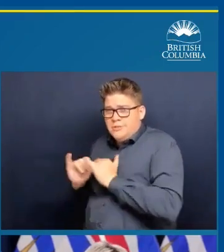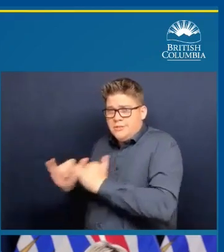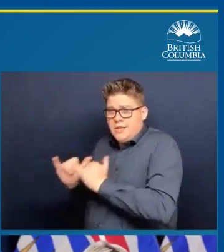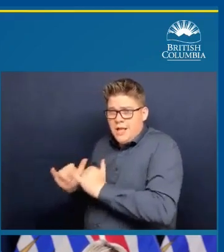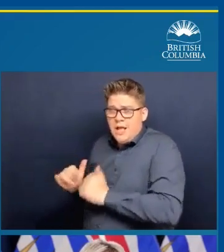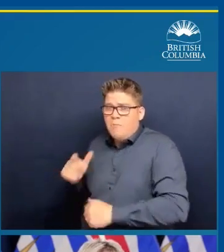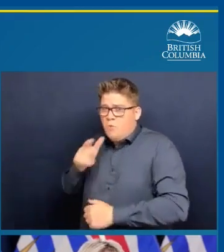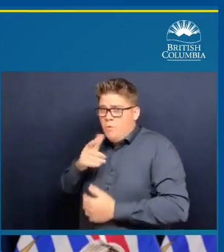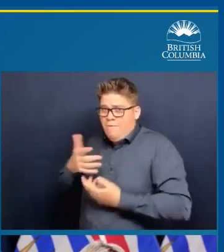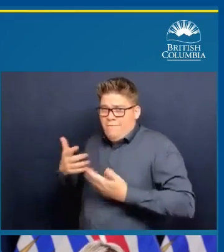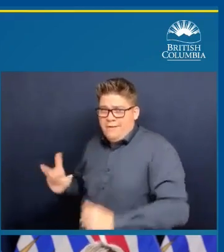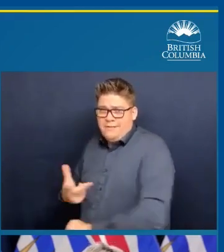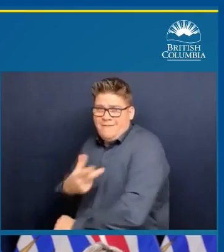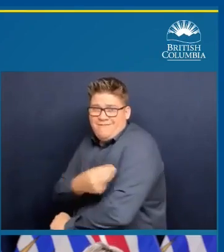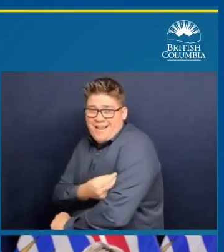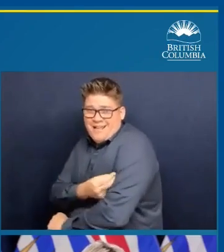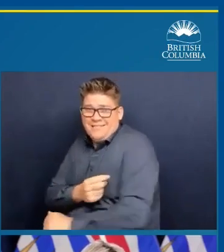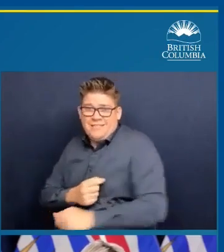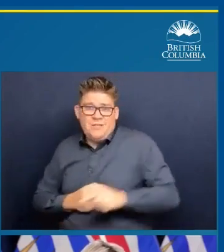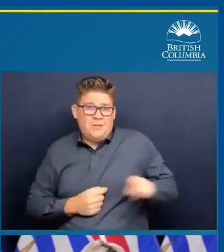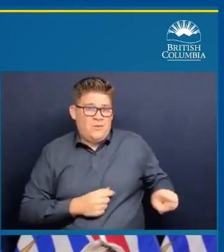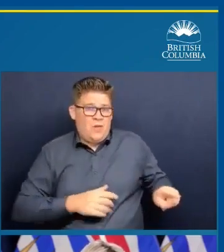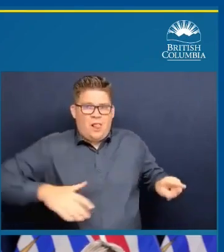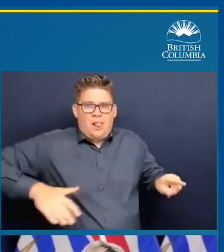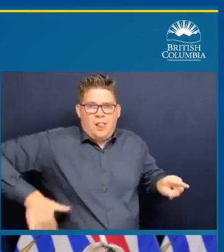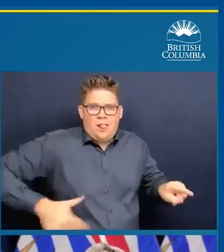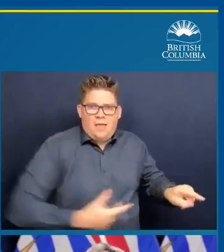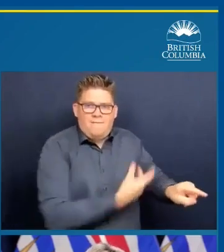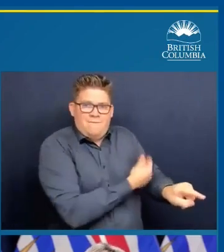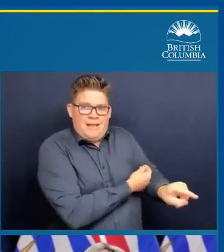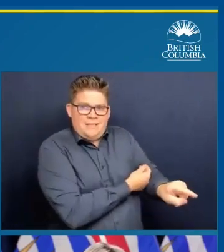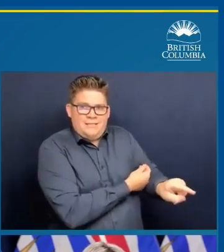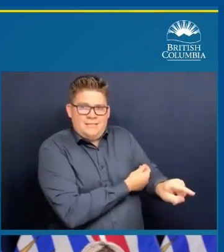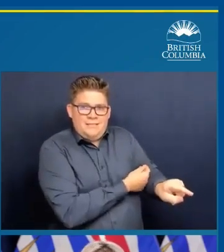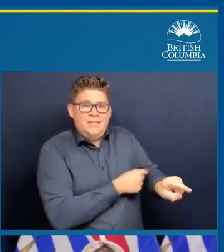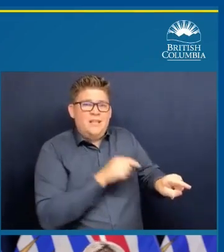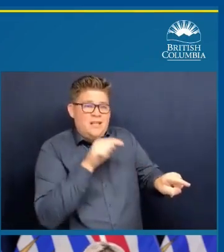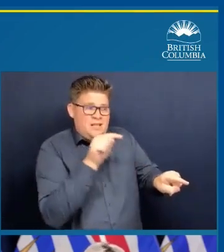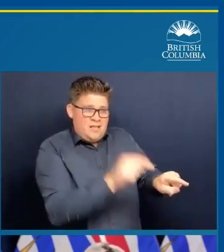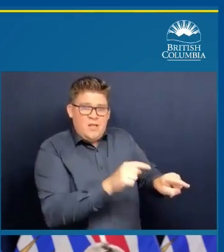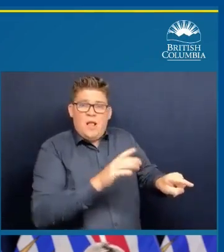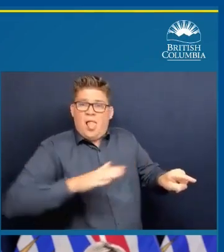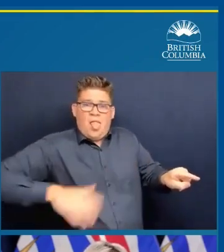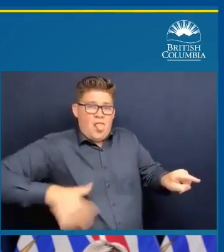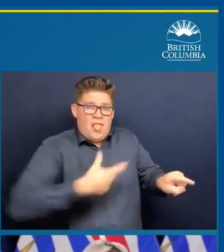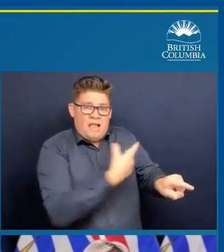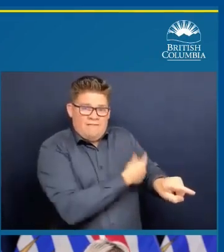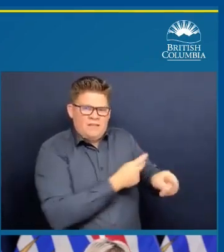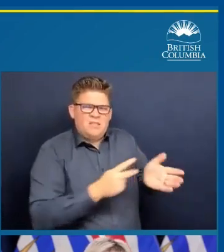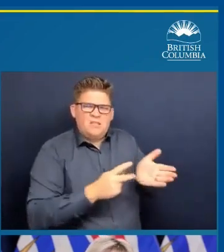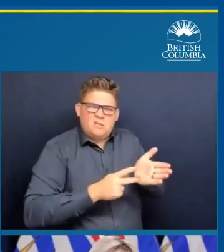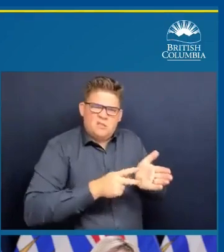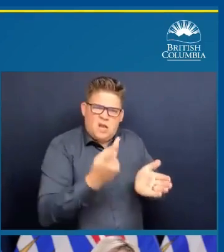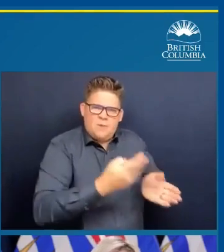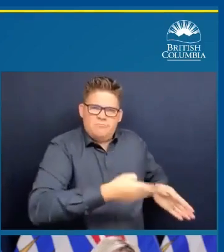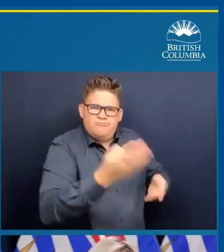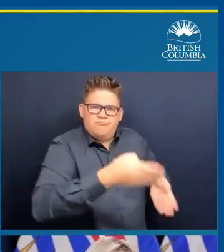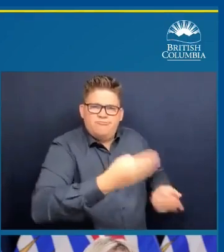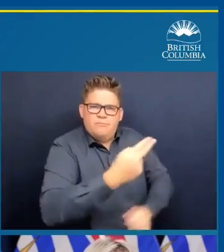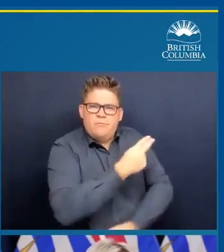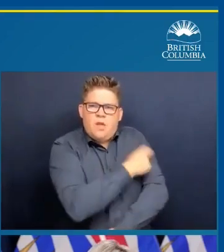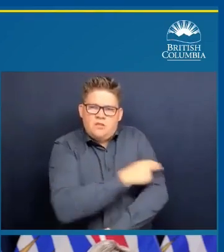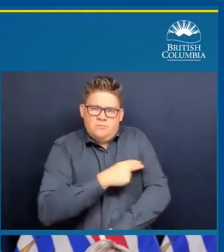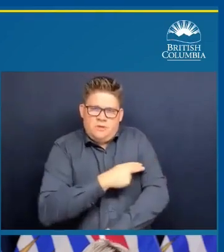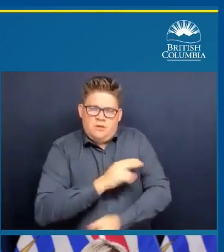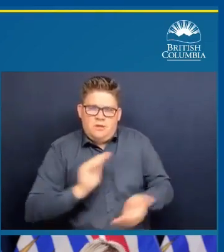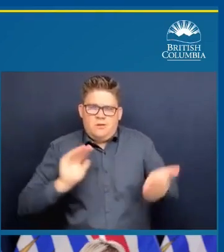2 doses have half the rate of hospitalization, critical care, or risk of dying. And the same, and that again,